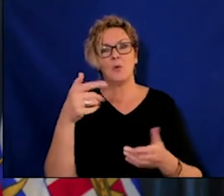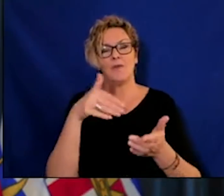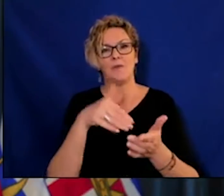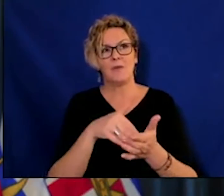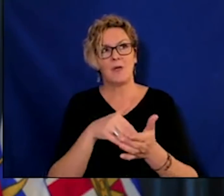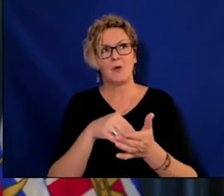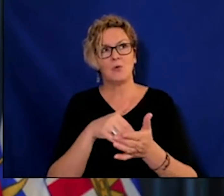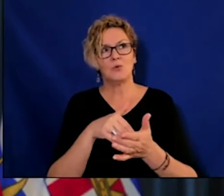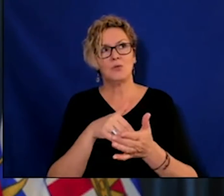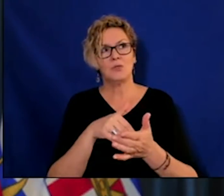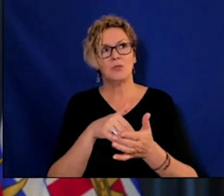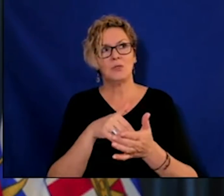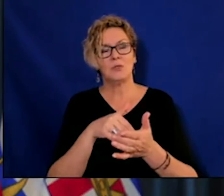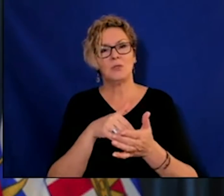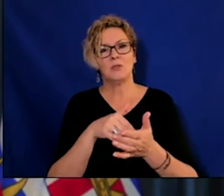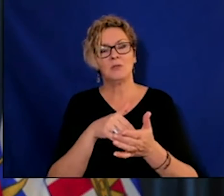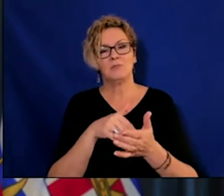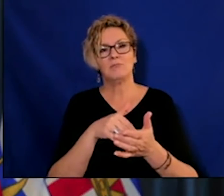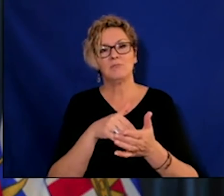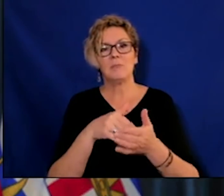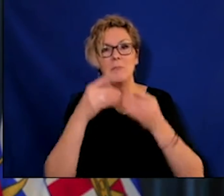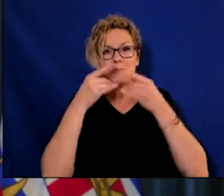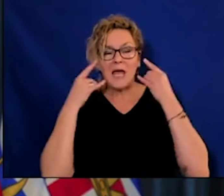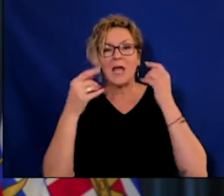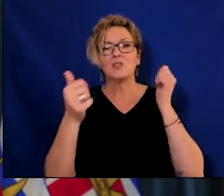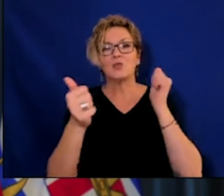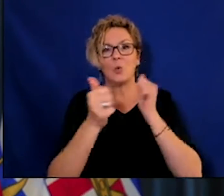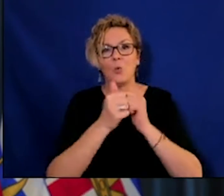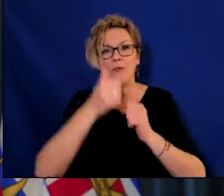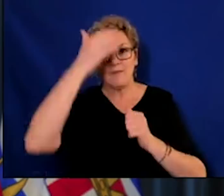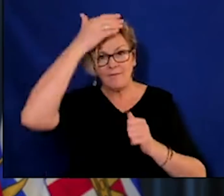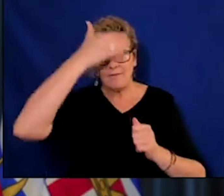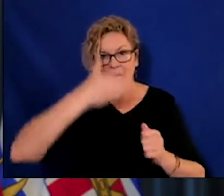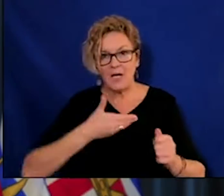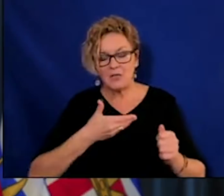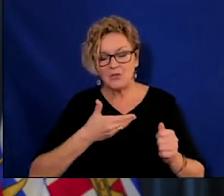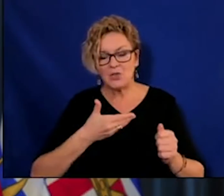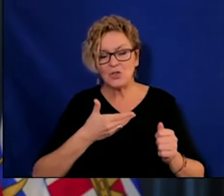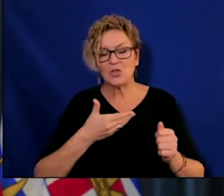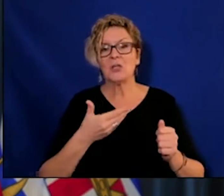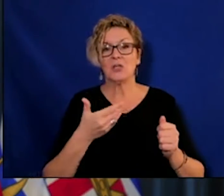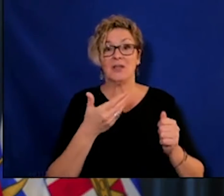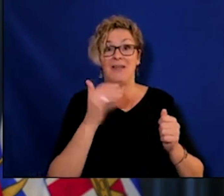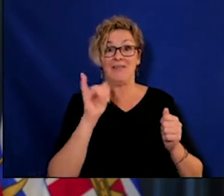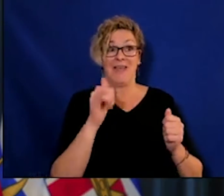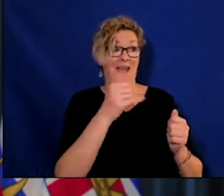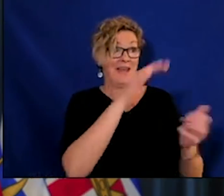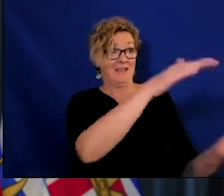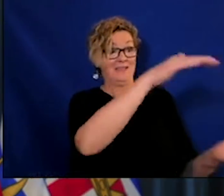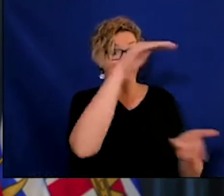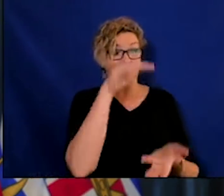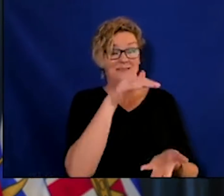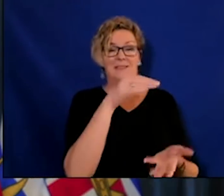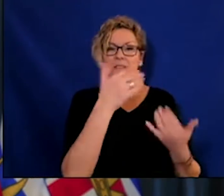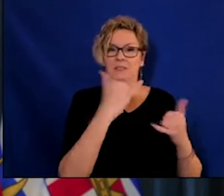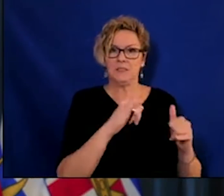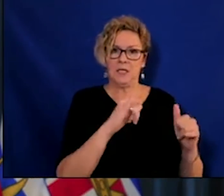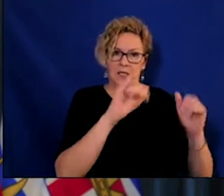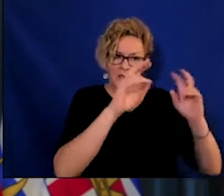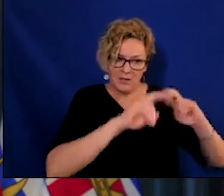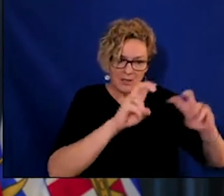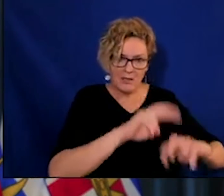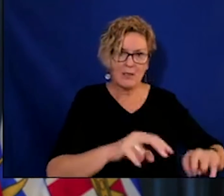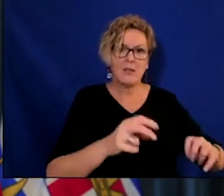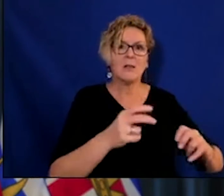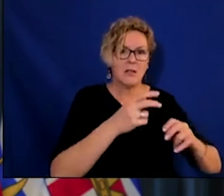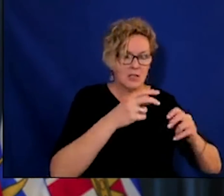21,600 procedure masks with a visor. And I want to thank everyone involved in doing that extraordinary work and also doing the work